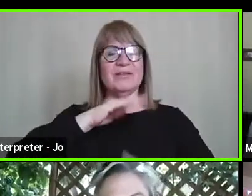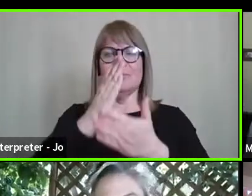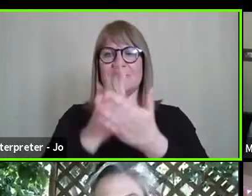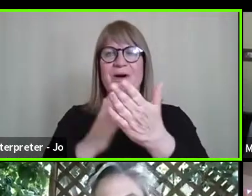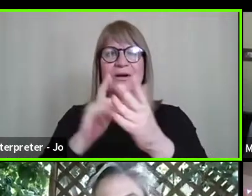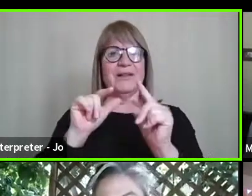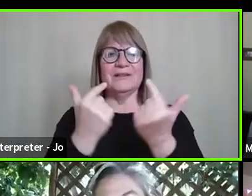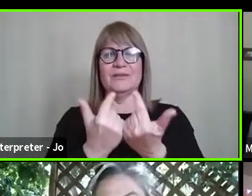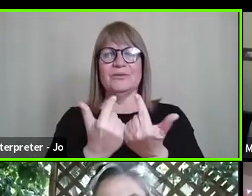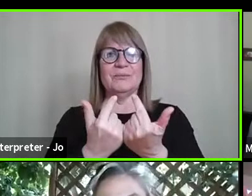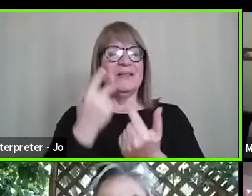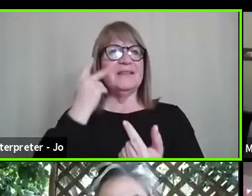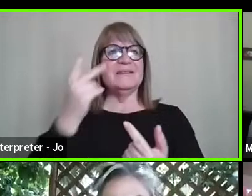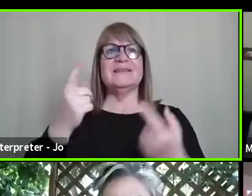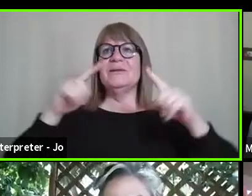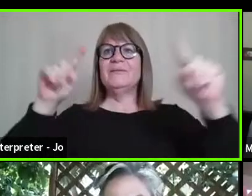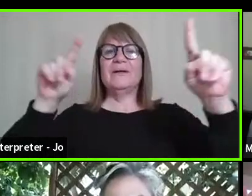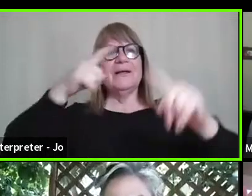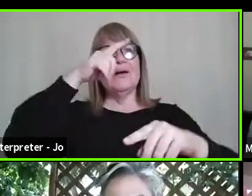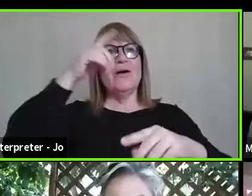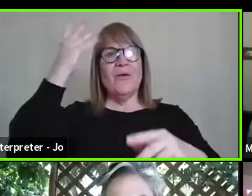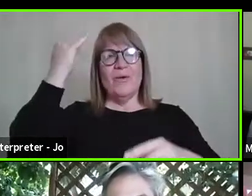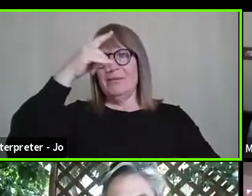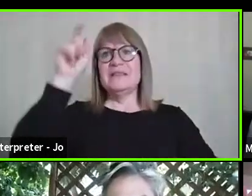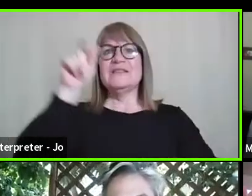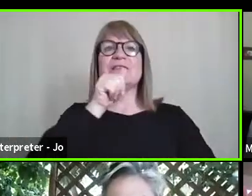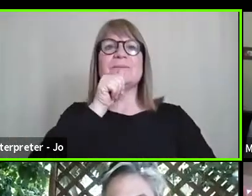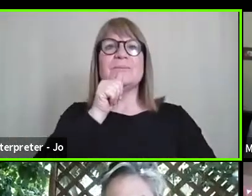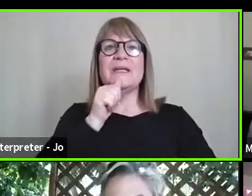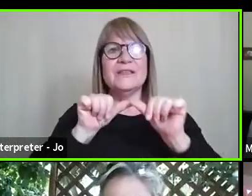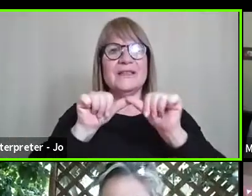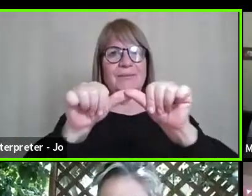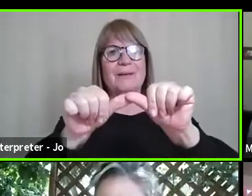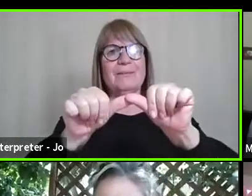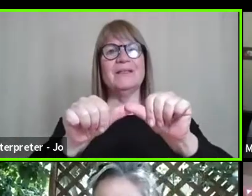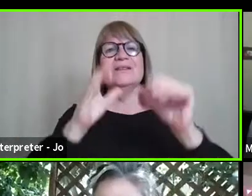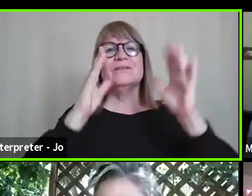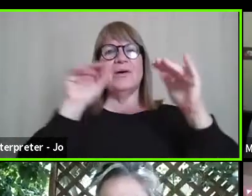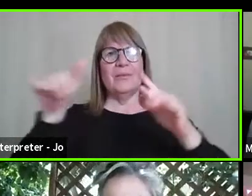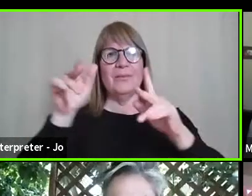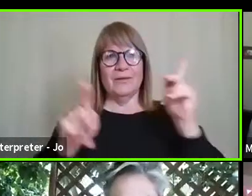were able to do just by persevering so i hope other folks follow suit